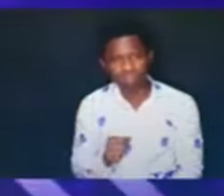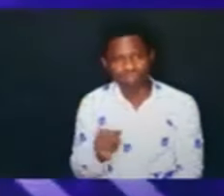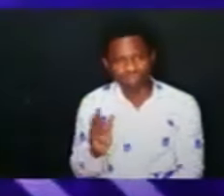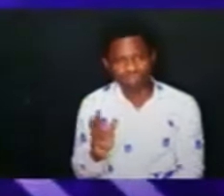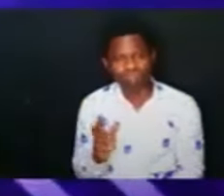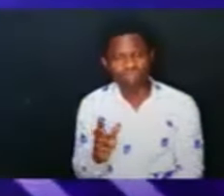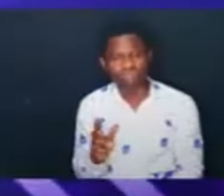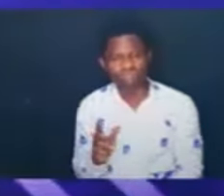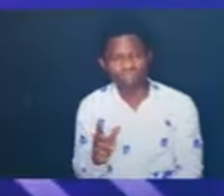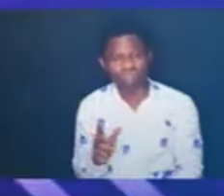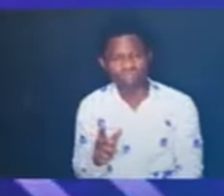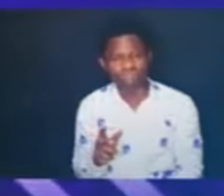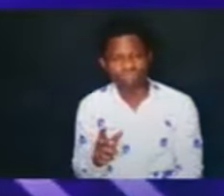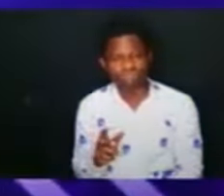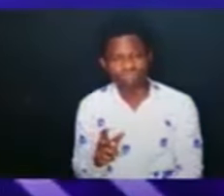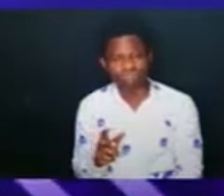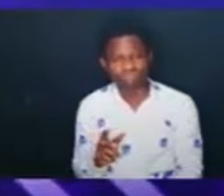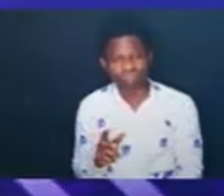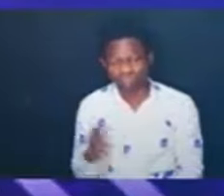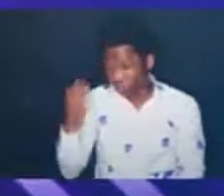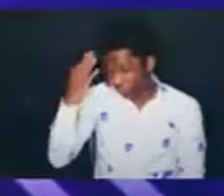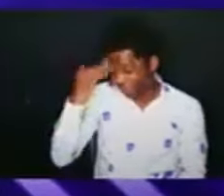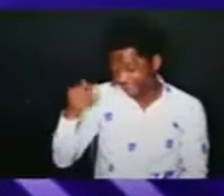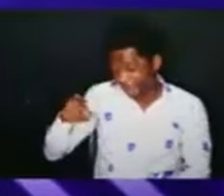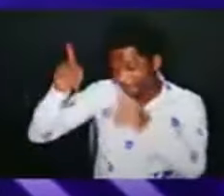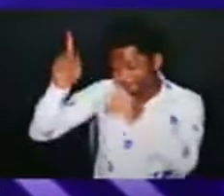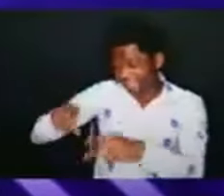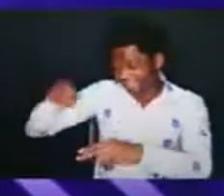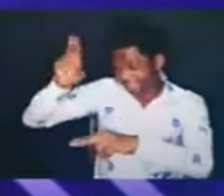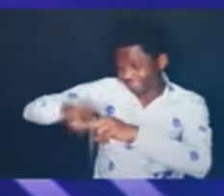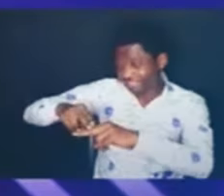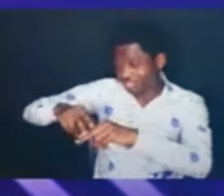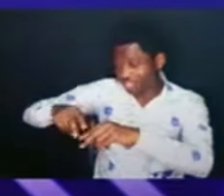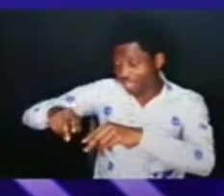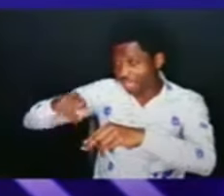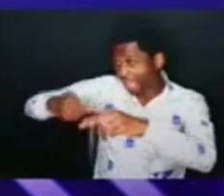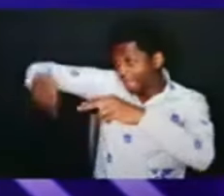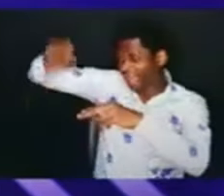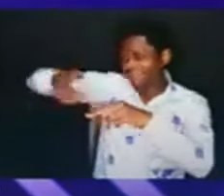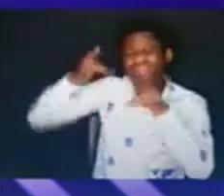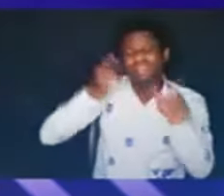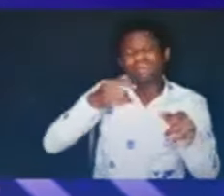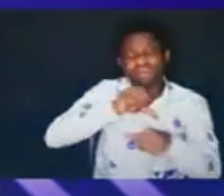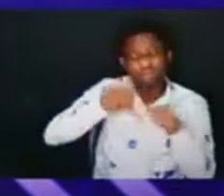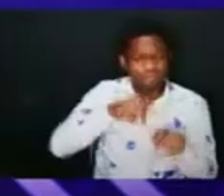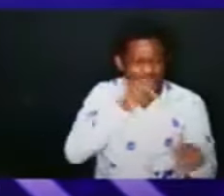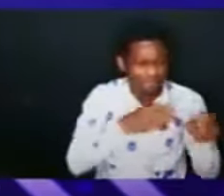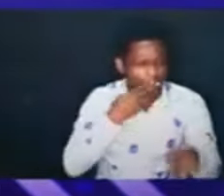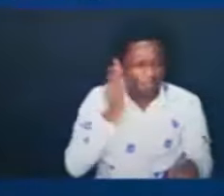Now, why is the one enthroned on high laughing at the agenda?